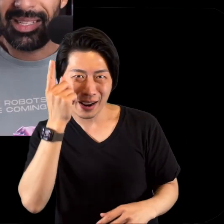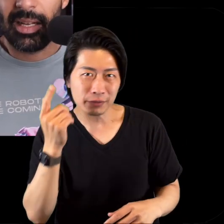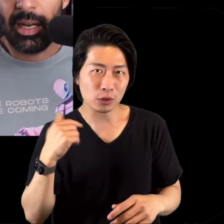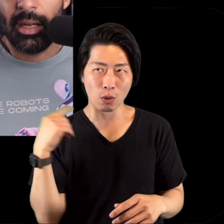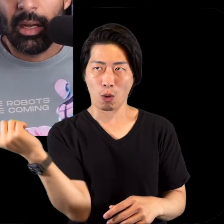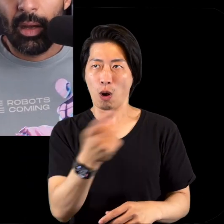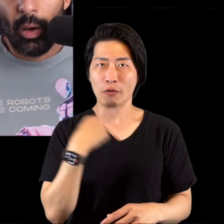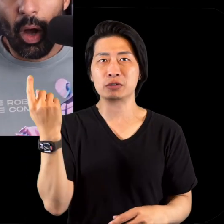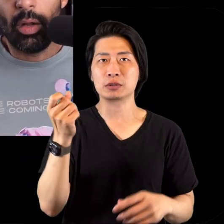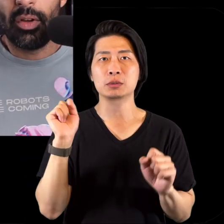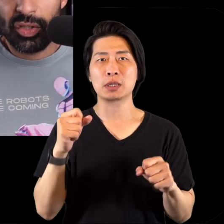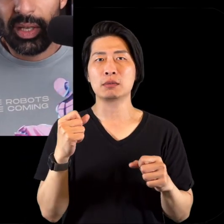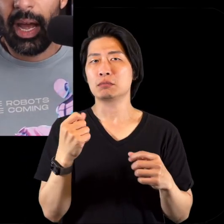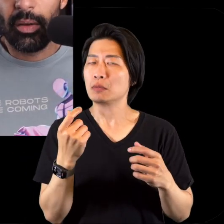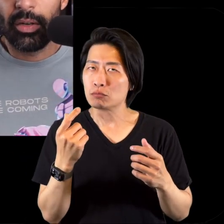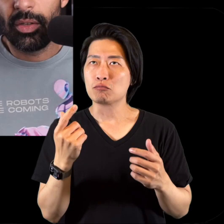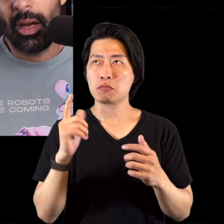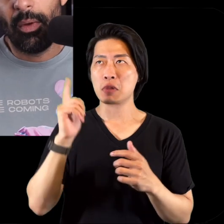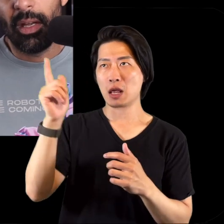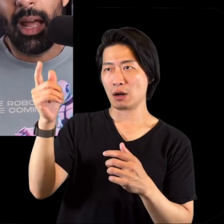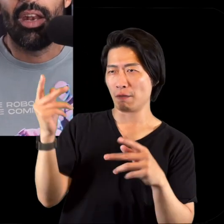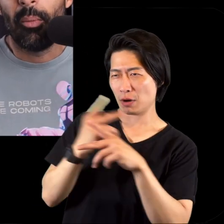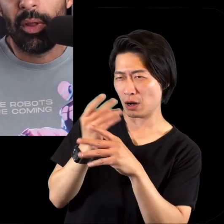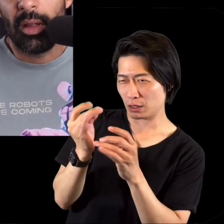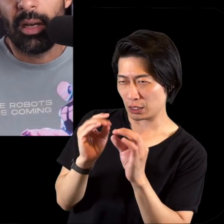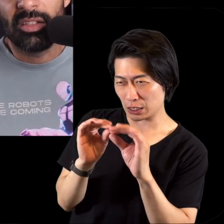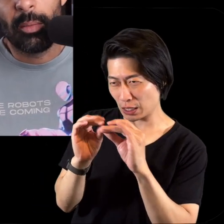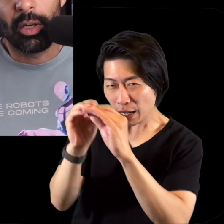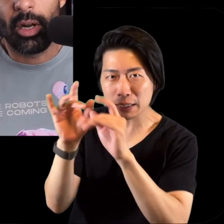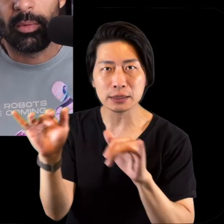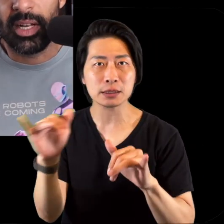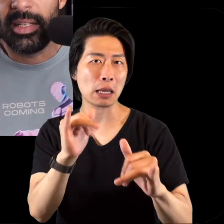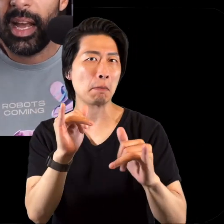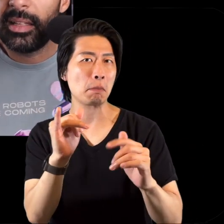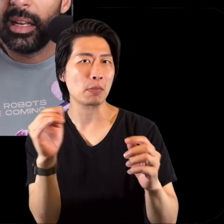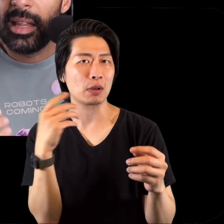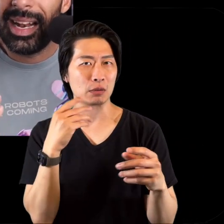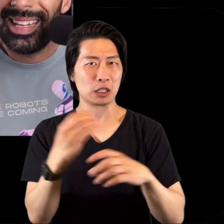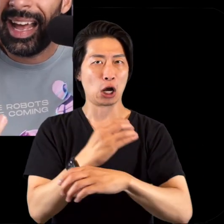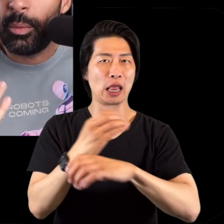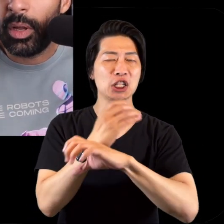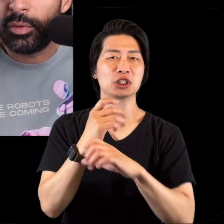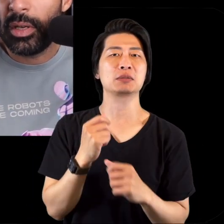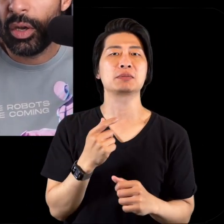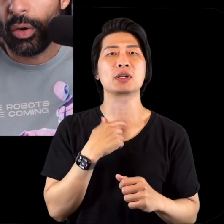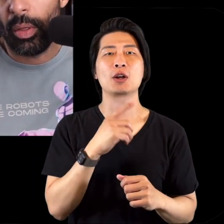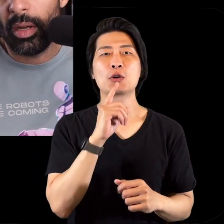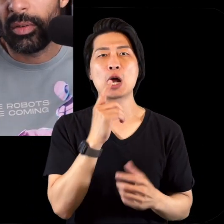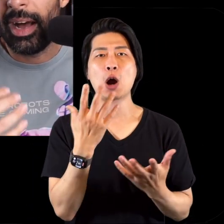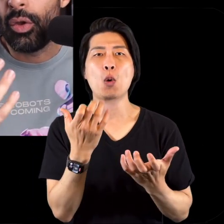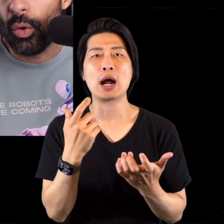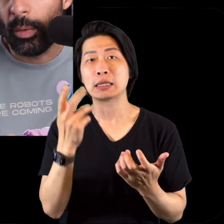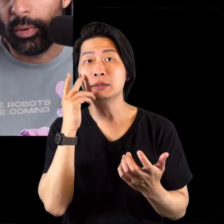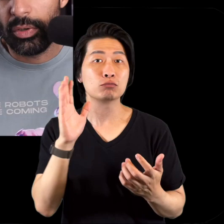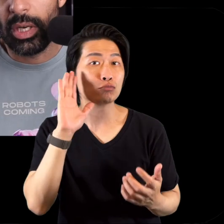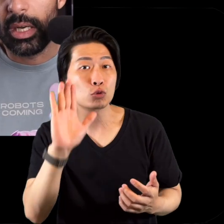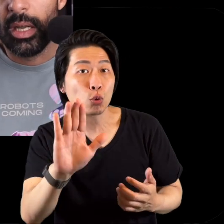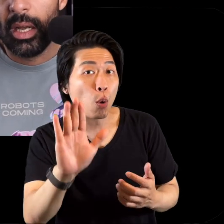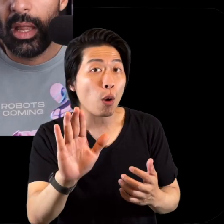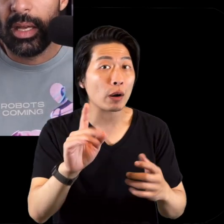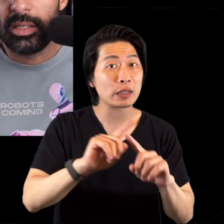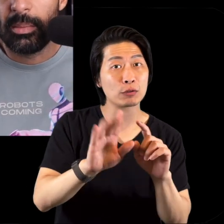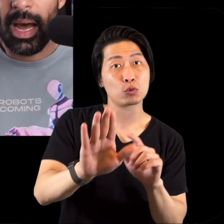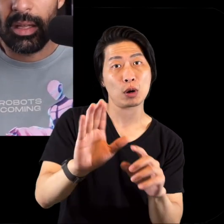of a baseline, all of us together, so that we can end up with similar numbers at the end. Then at the end, I would love to hear your thoughts on how you're